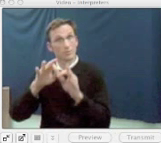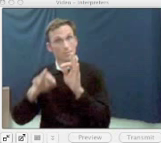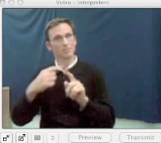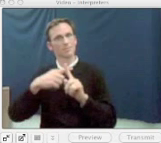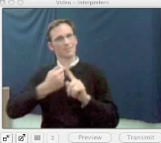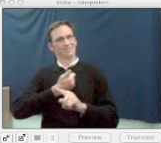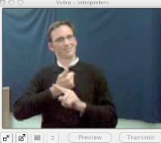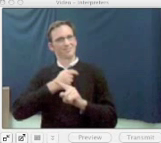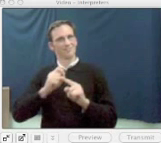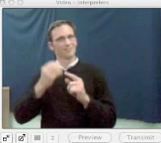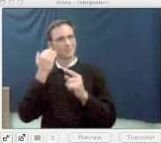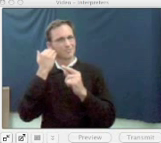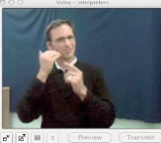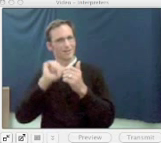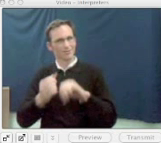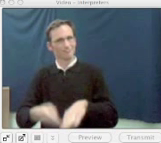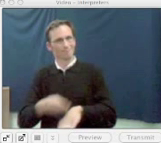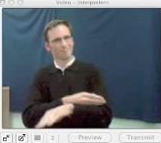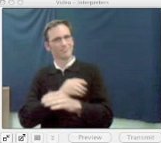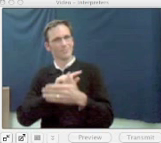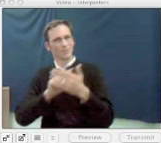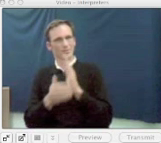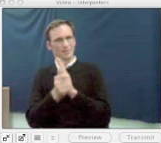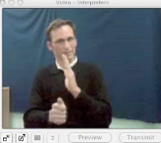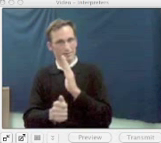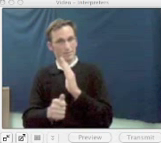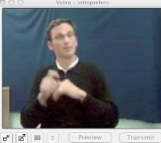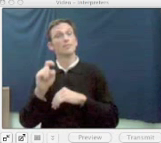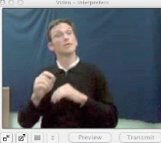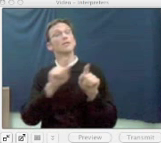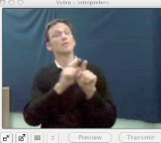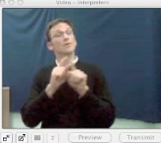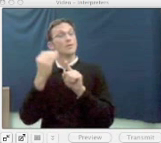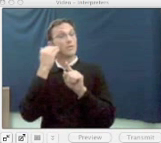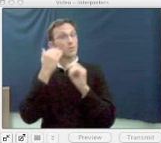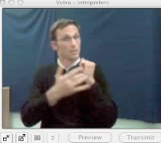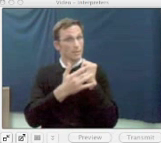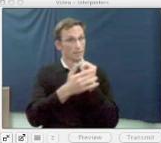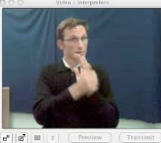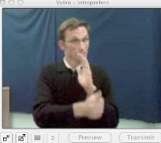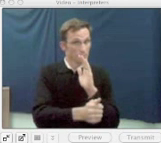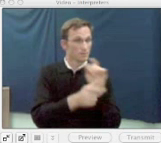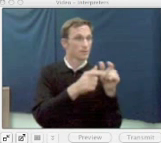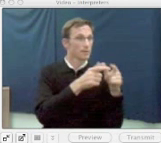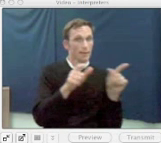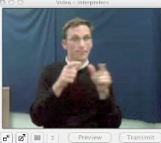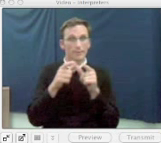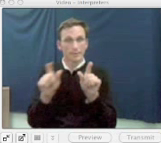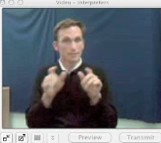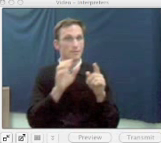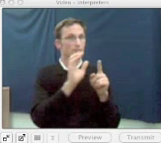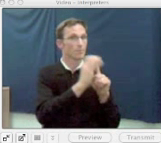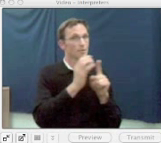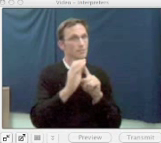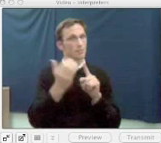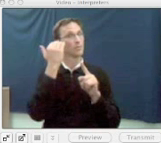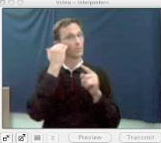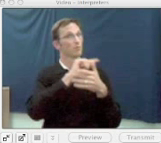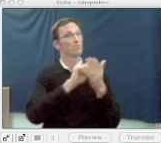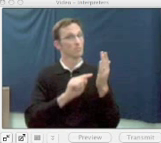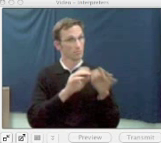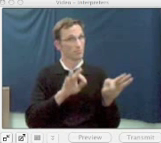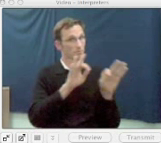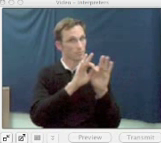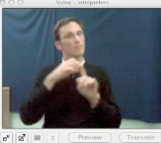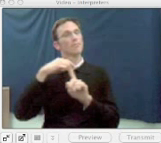We would need to increase skills and knowledge beyond those of the technical skills, the linguistic and cultural realms. And we would